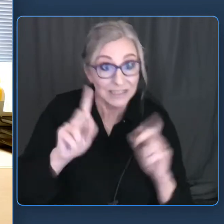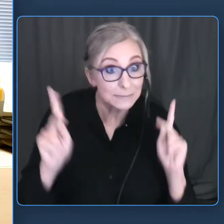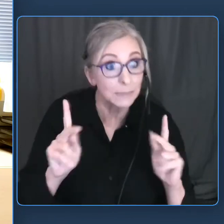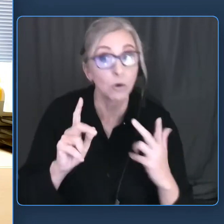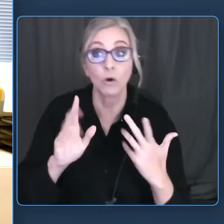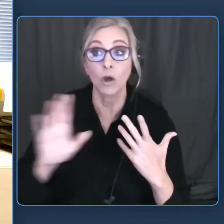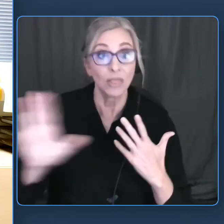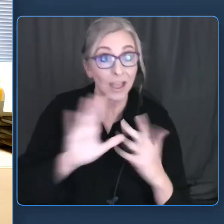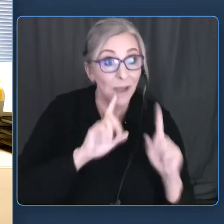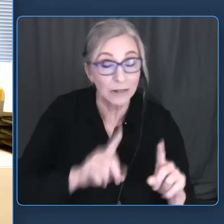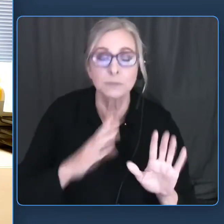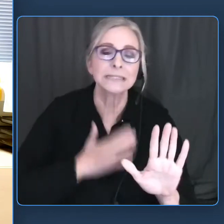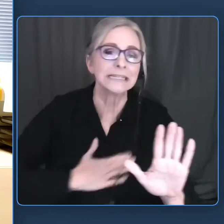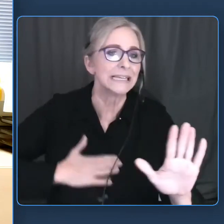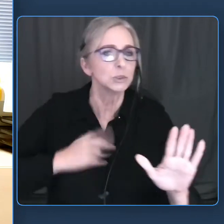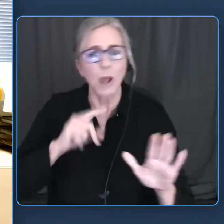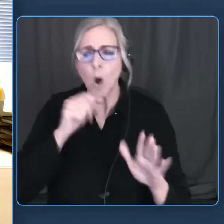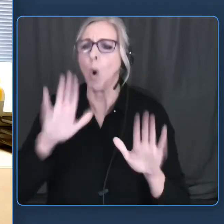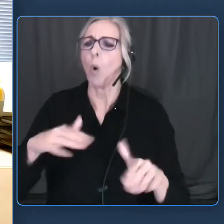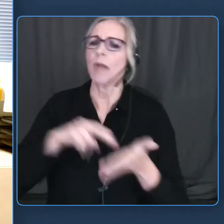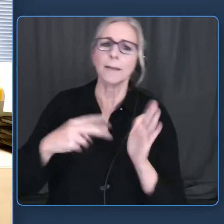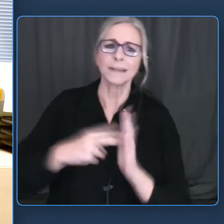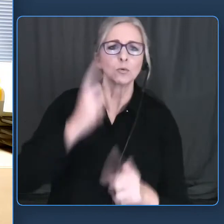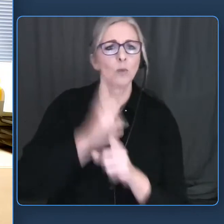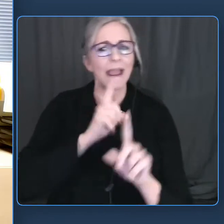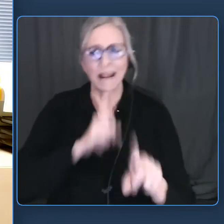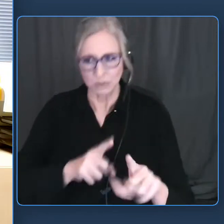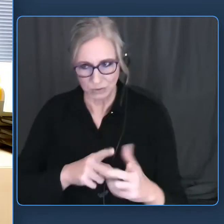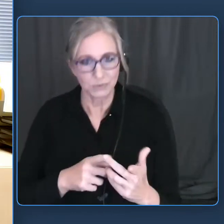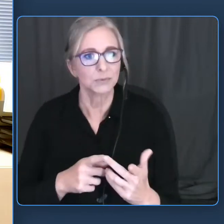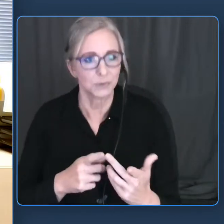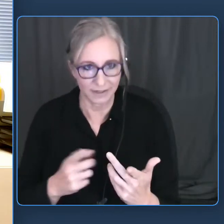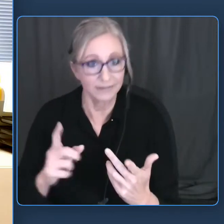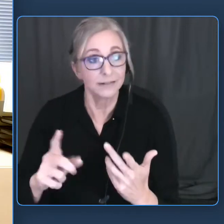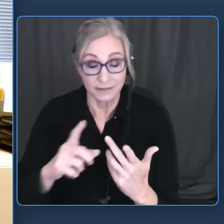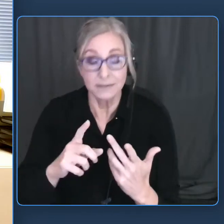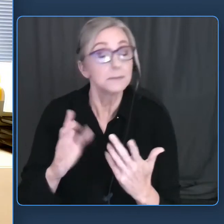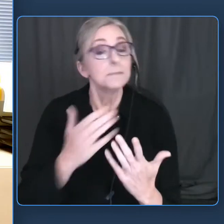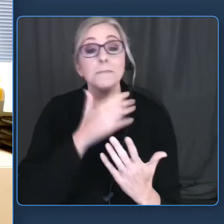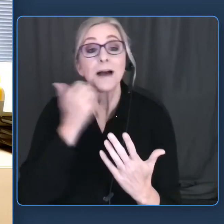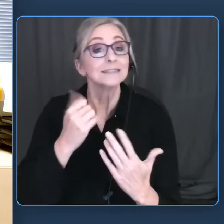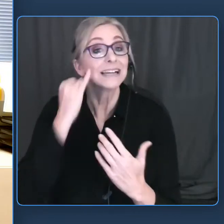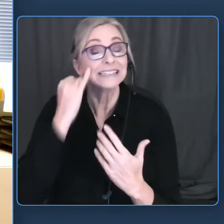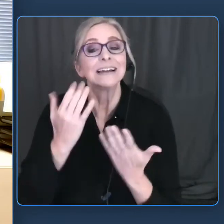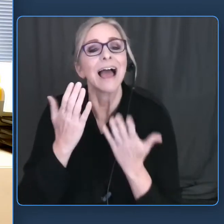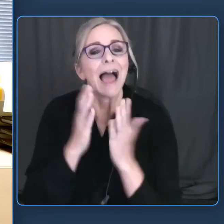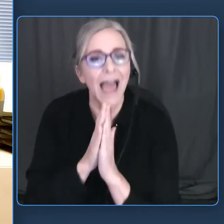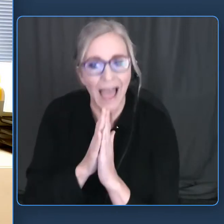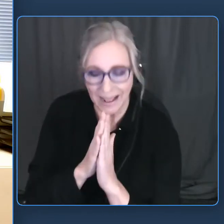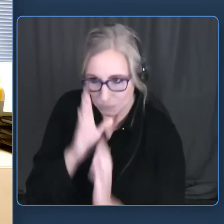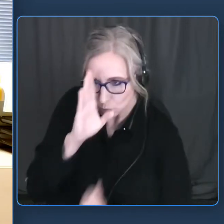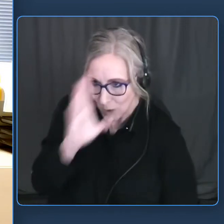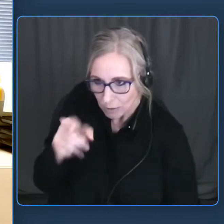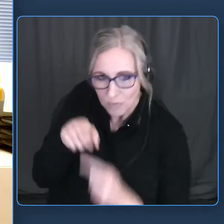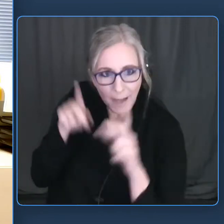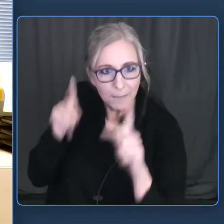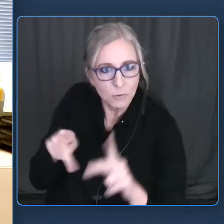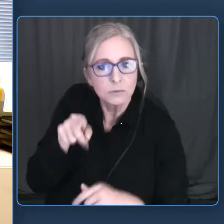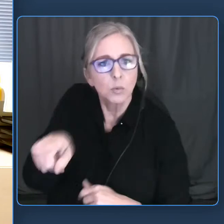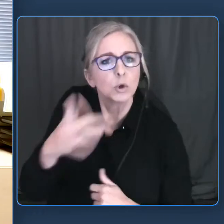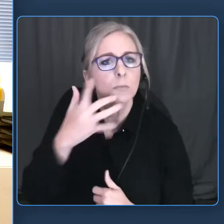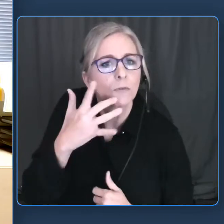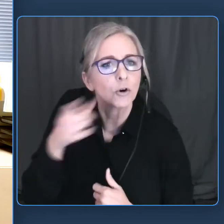people, please do not generalize that to everyone. The best thing to do is to ask.